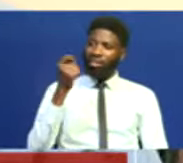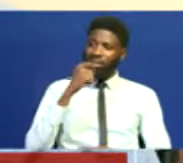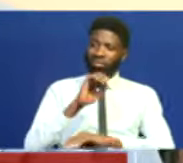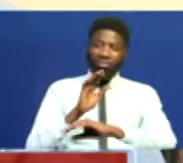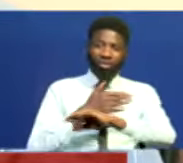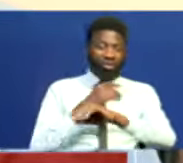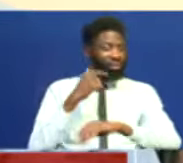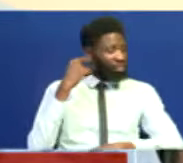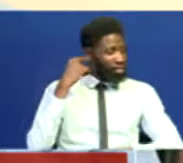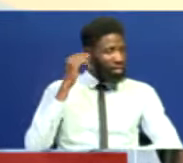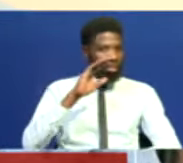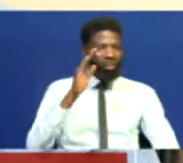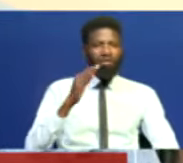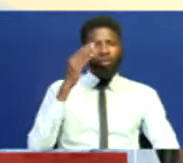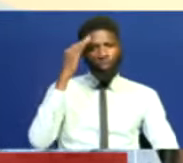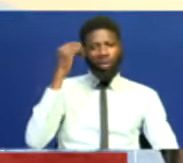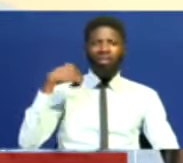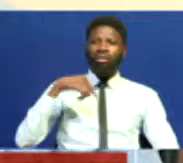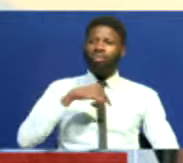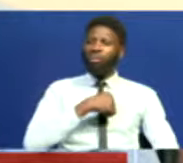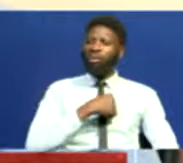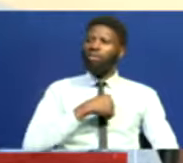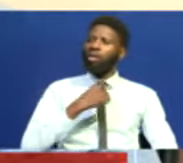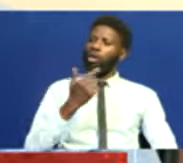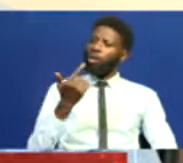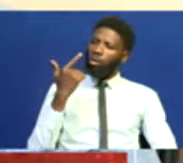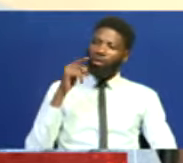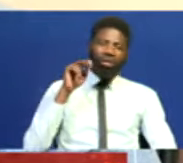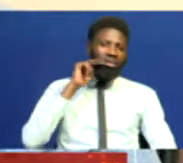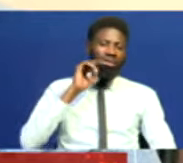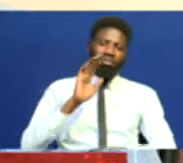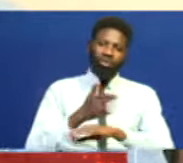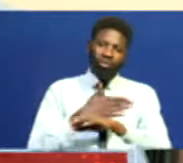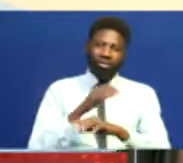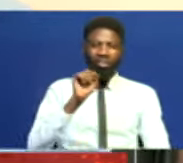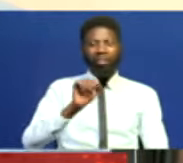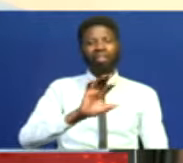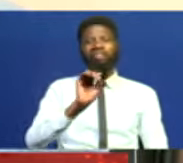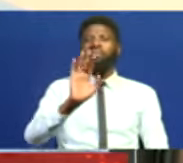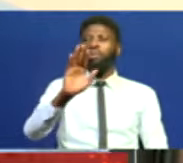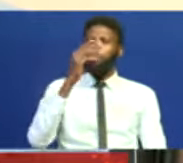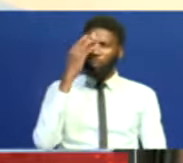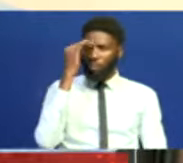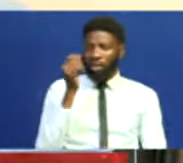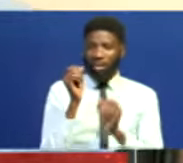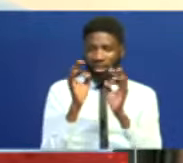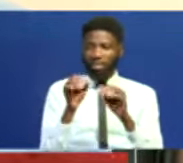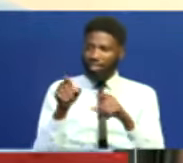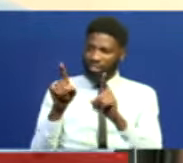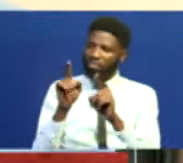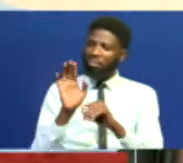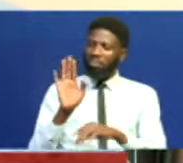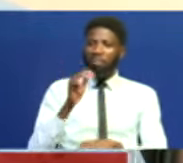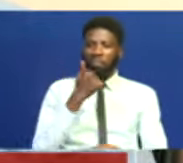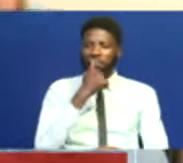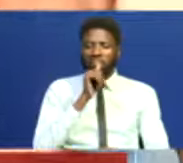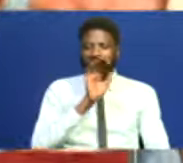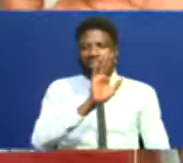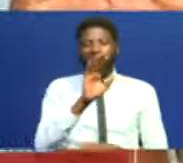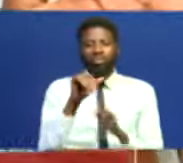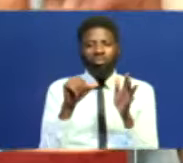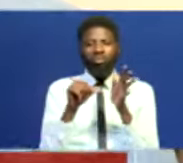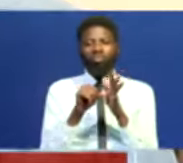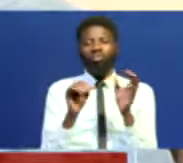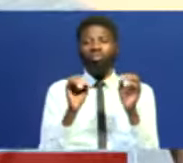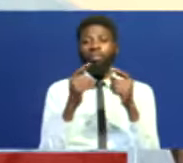music being played there. Why should we keep on playing Nigerian music here? Why should we keep on playing South African here? If you're doing it in your private capacity, I have no